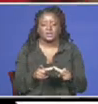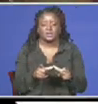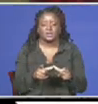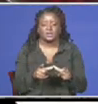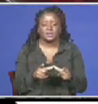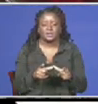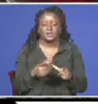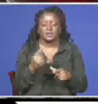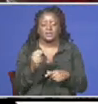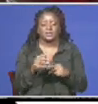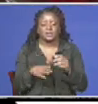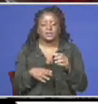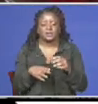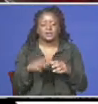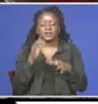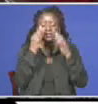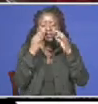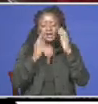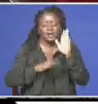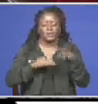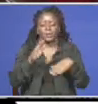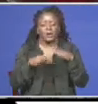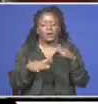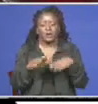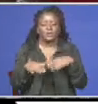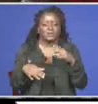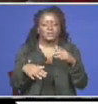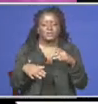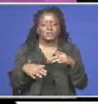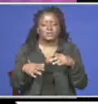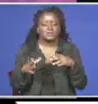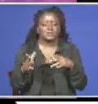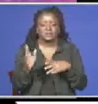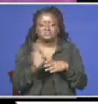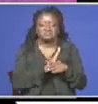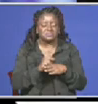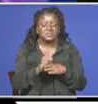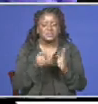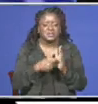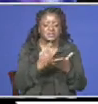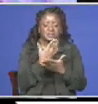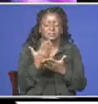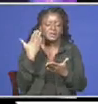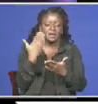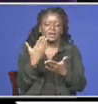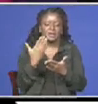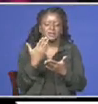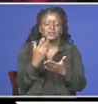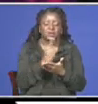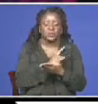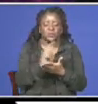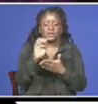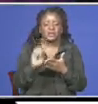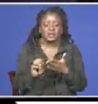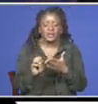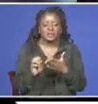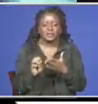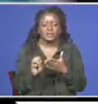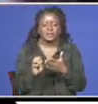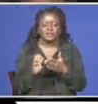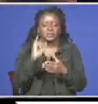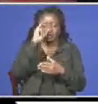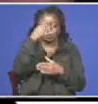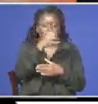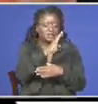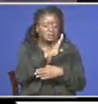this past weekend with Anthea Bullard's Fashion Dynasty. Julian believes serenaded the models on the runway. The collection